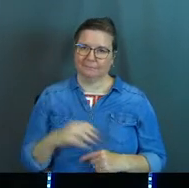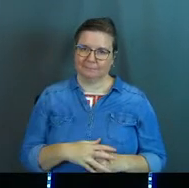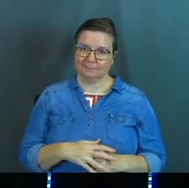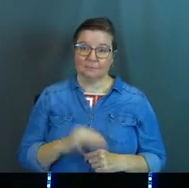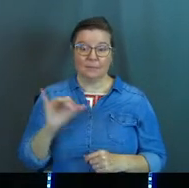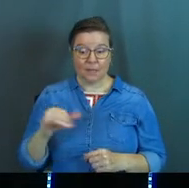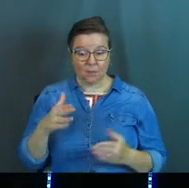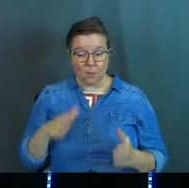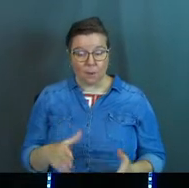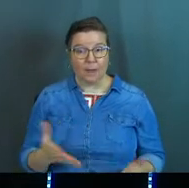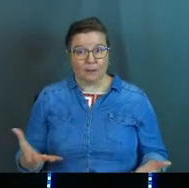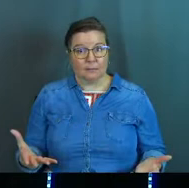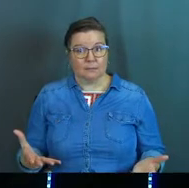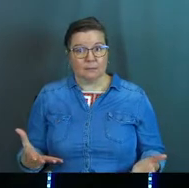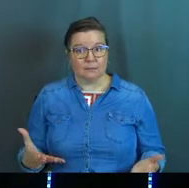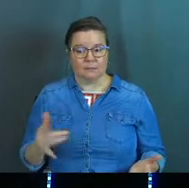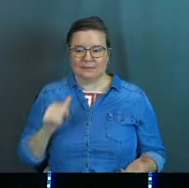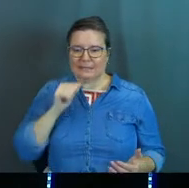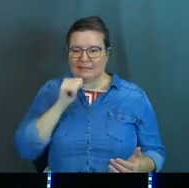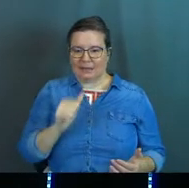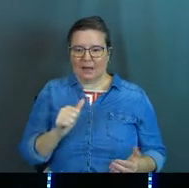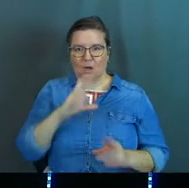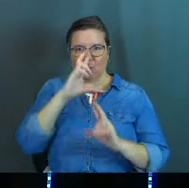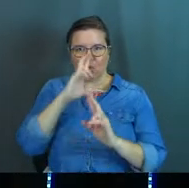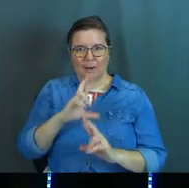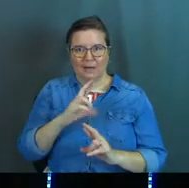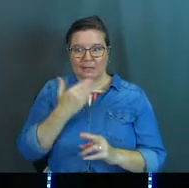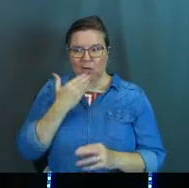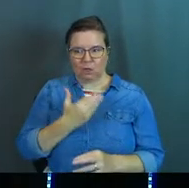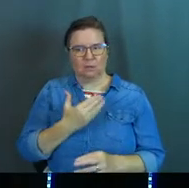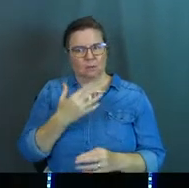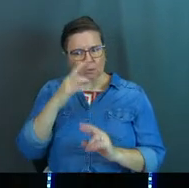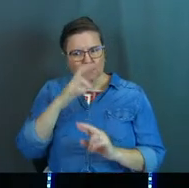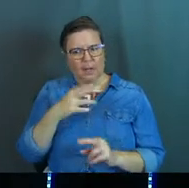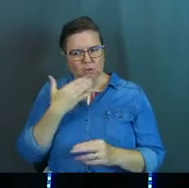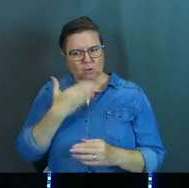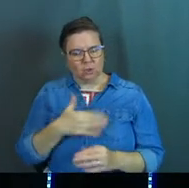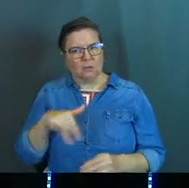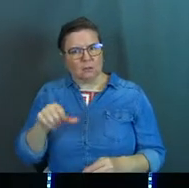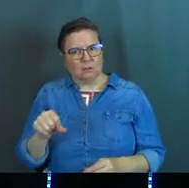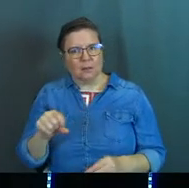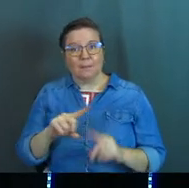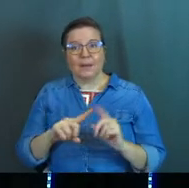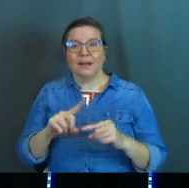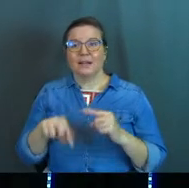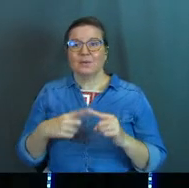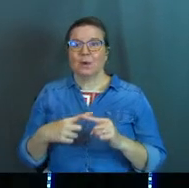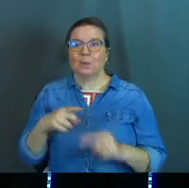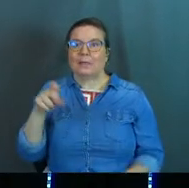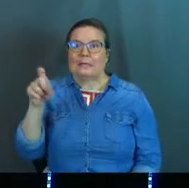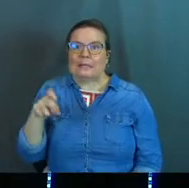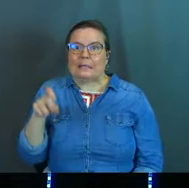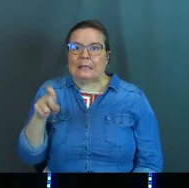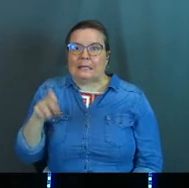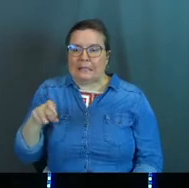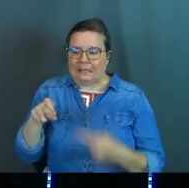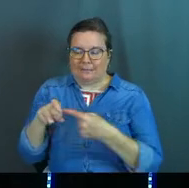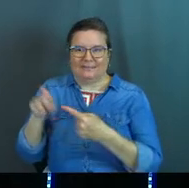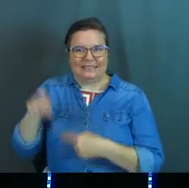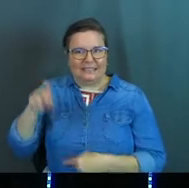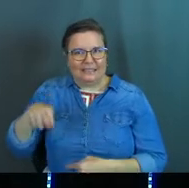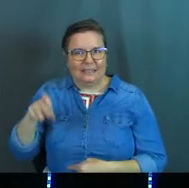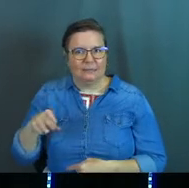Because isn't that the way? It's not that respect isn't good. Respect is good. It's when we need